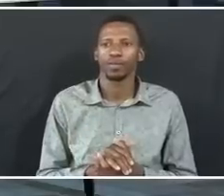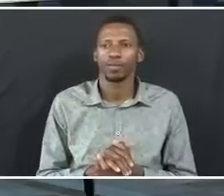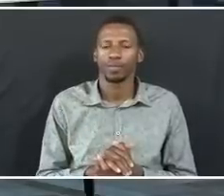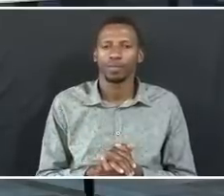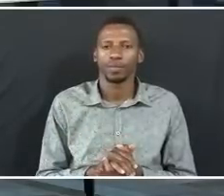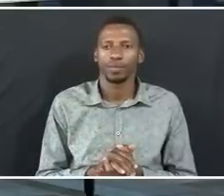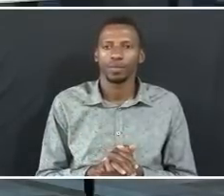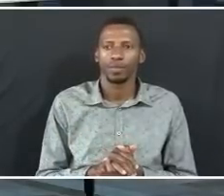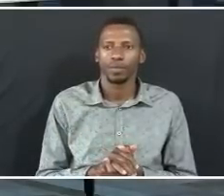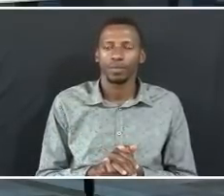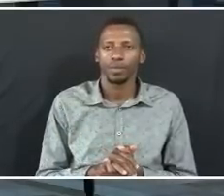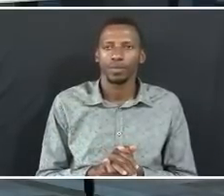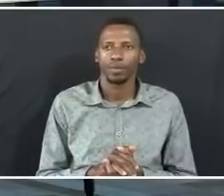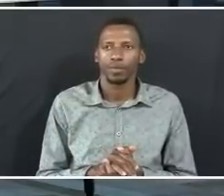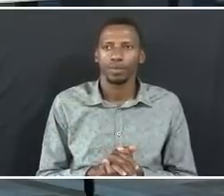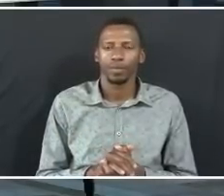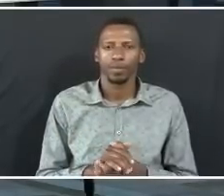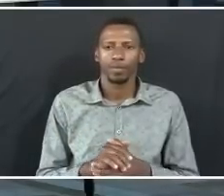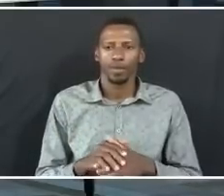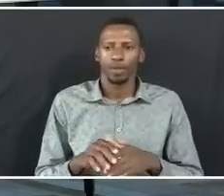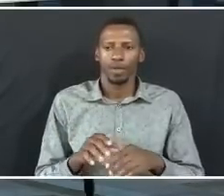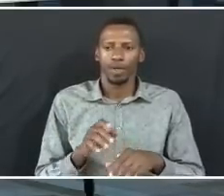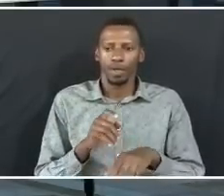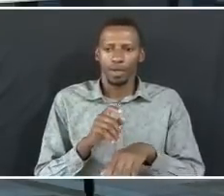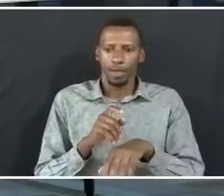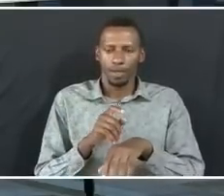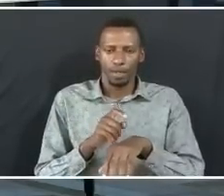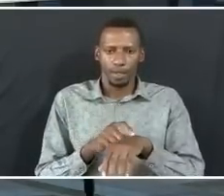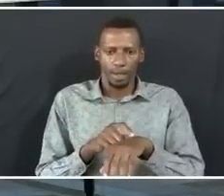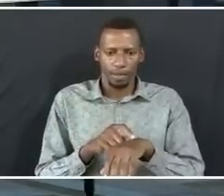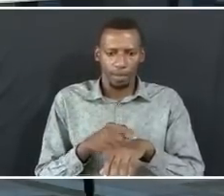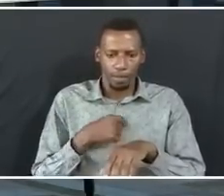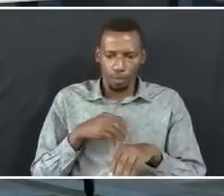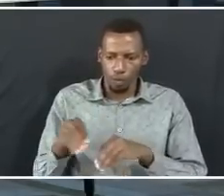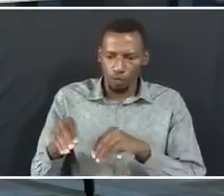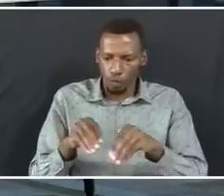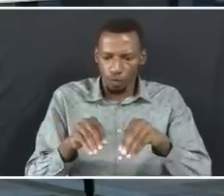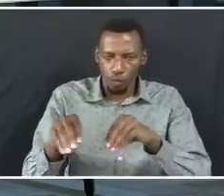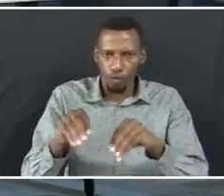That is awesome. I move a lot. By the time I get here, 1 minute has gone.